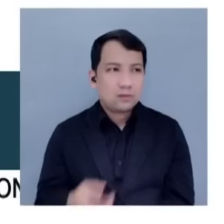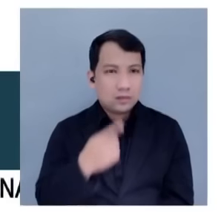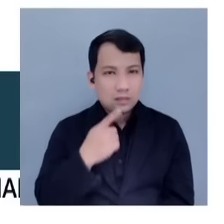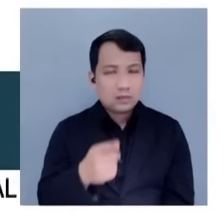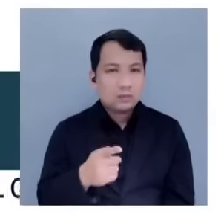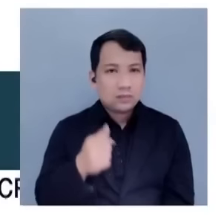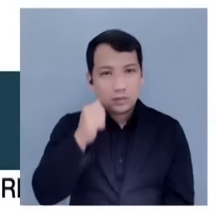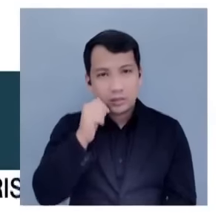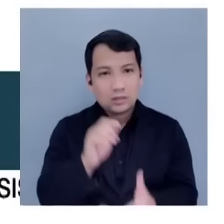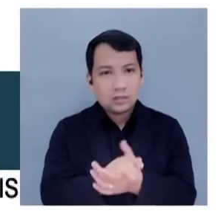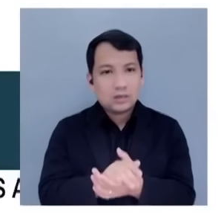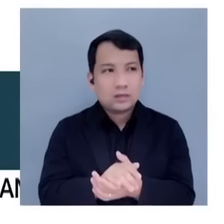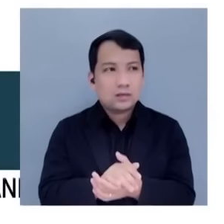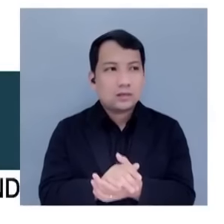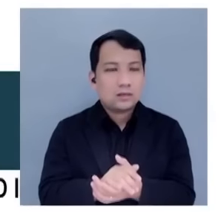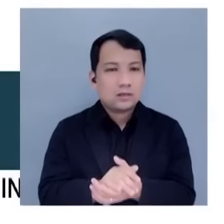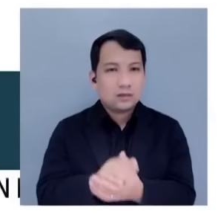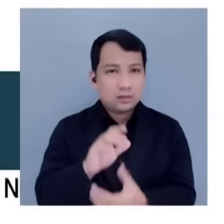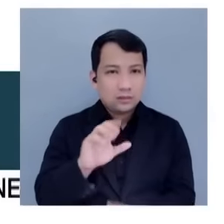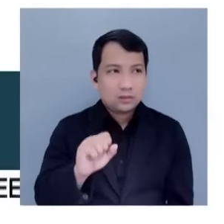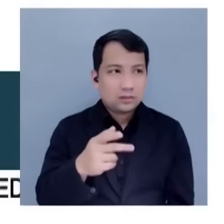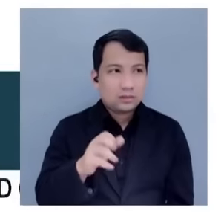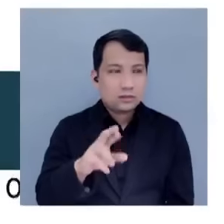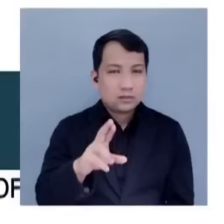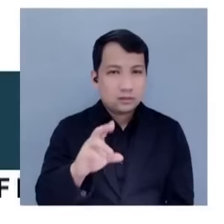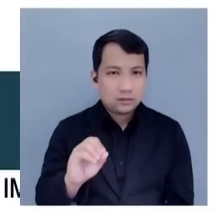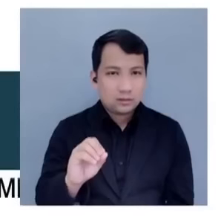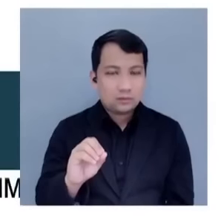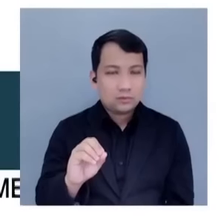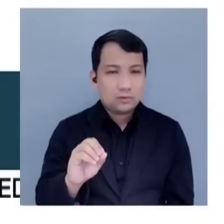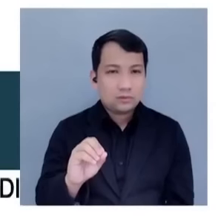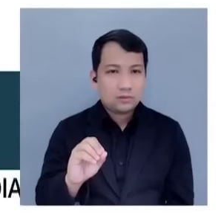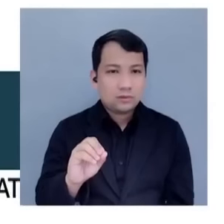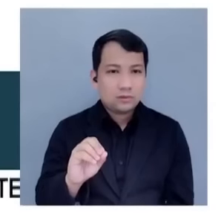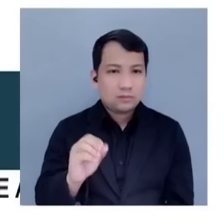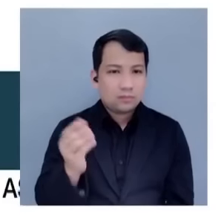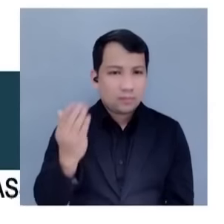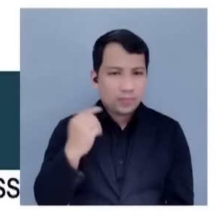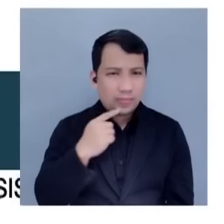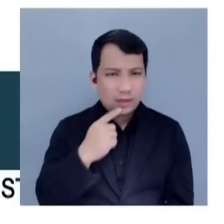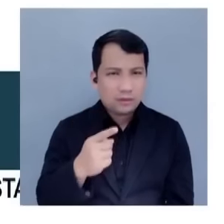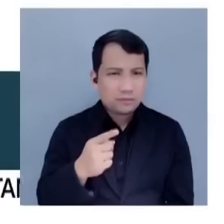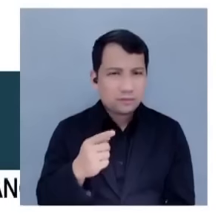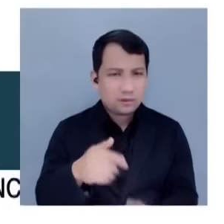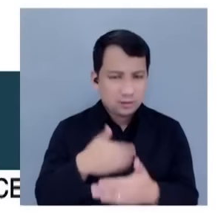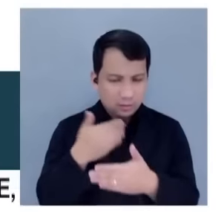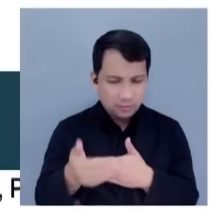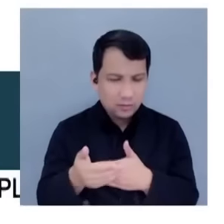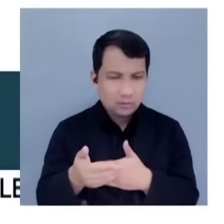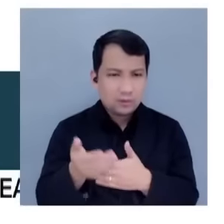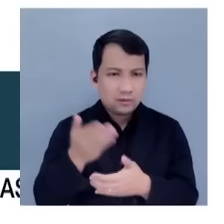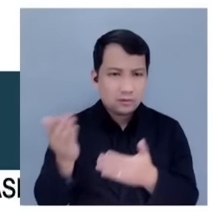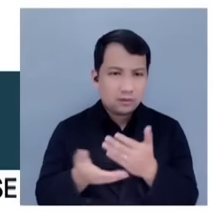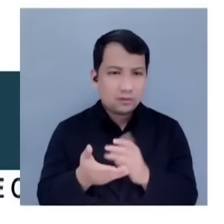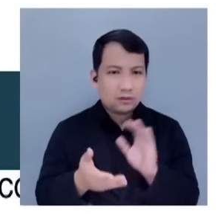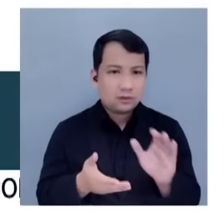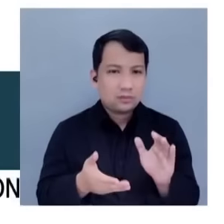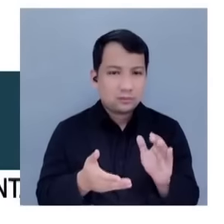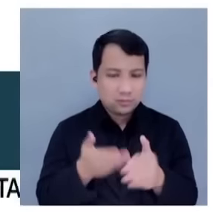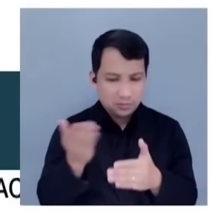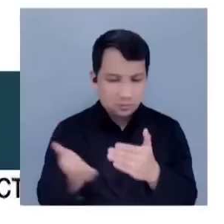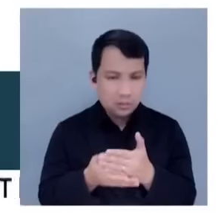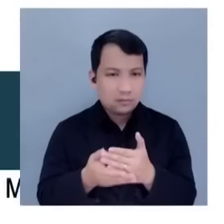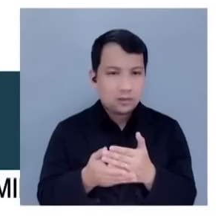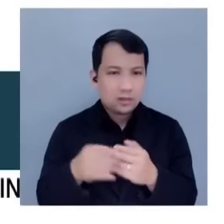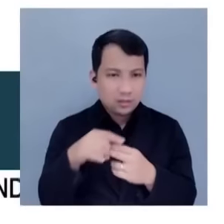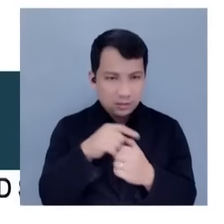Sharon Cunata, is going to do so in a few days. And then you have the filing of cyber libel. Now, why